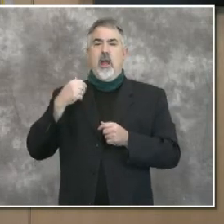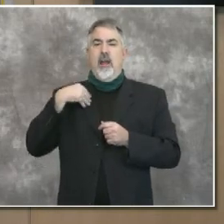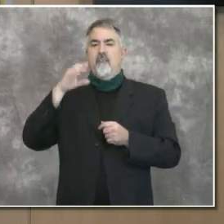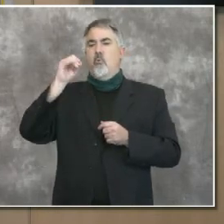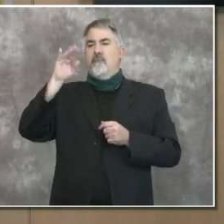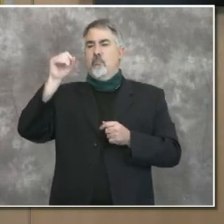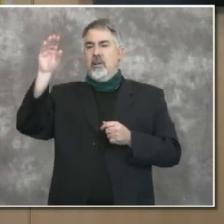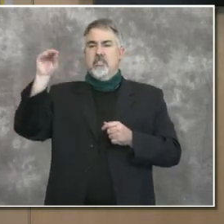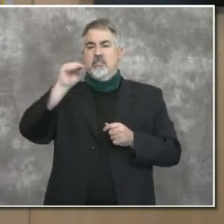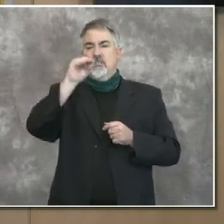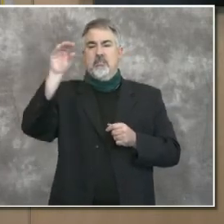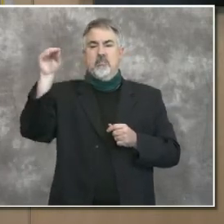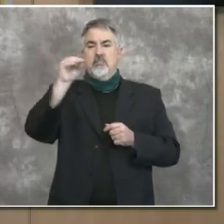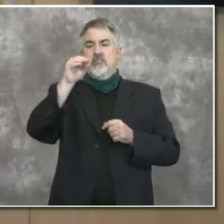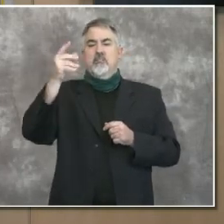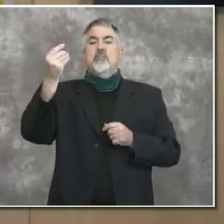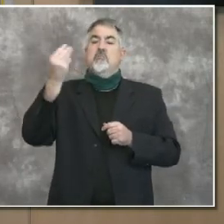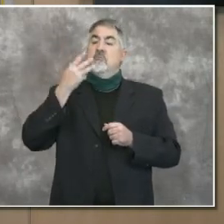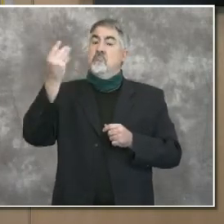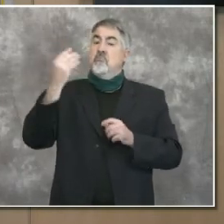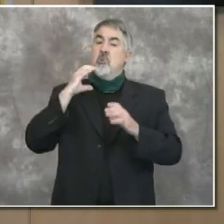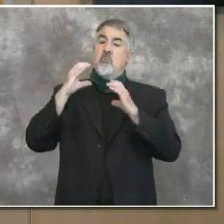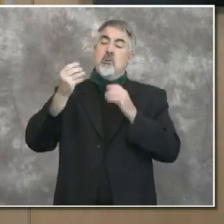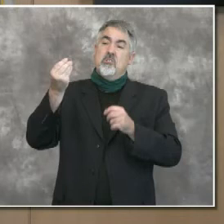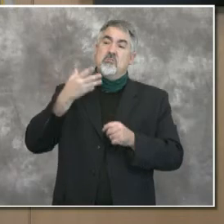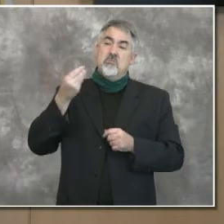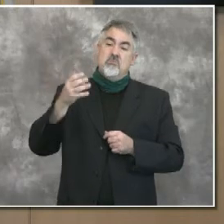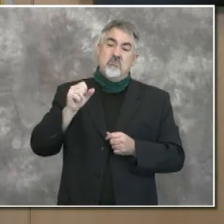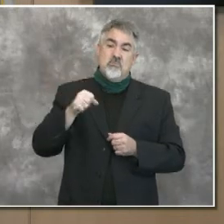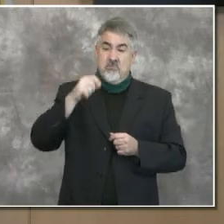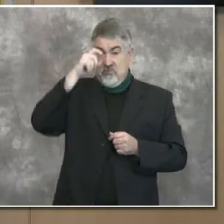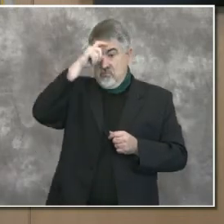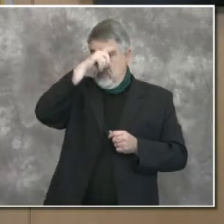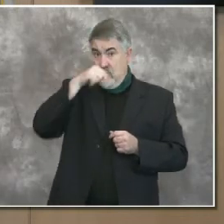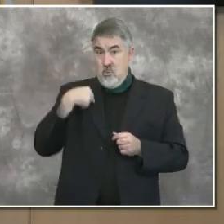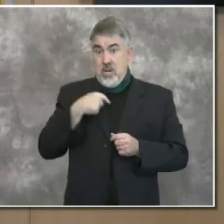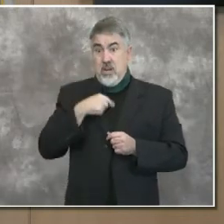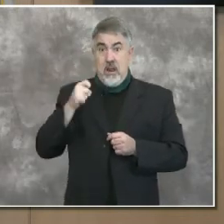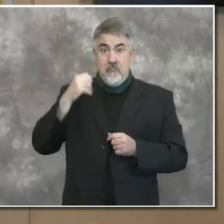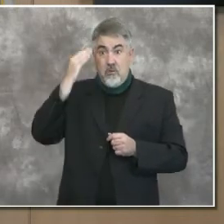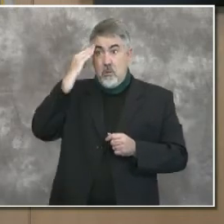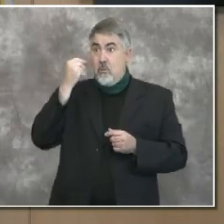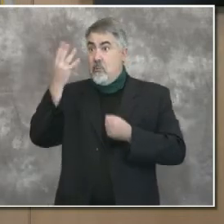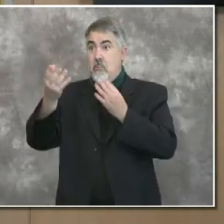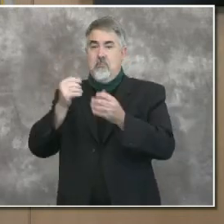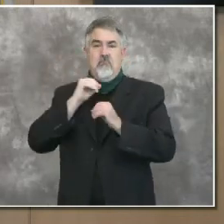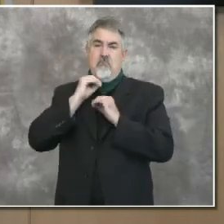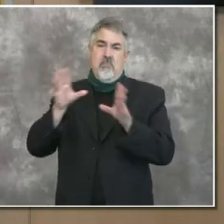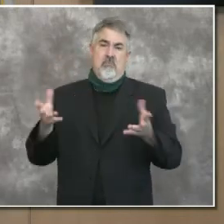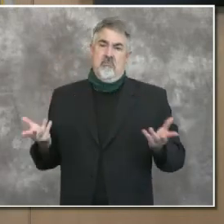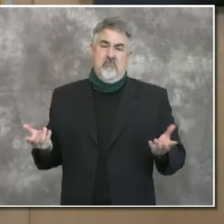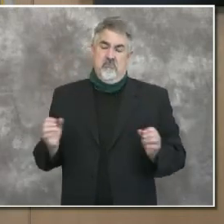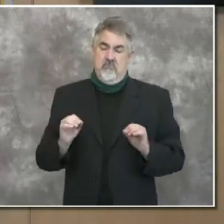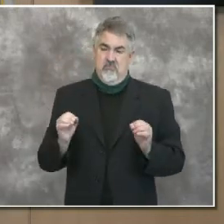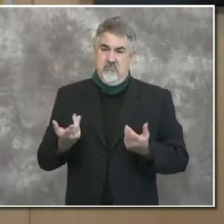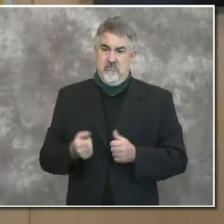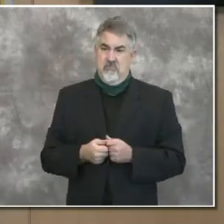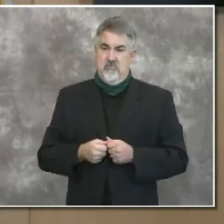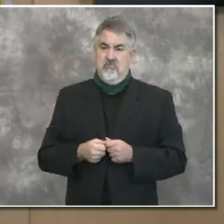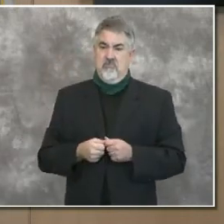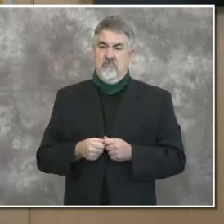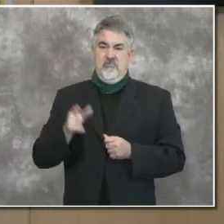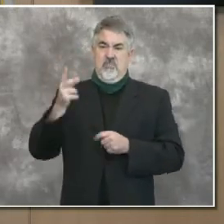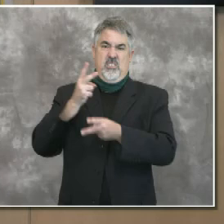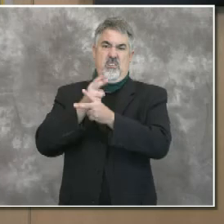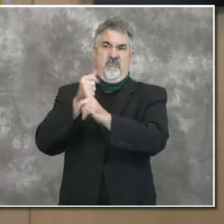apprised of that, but really there was no need for us to supply any support to the Navy because they were actually able to do that on